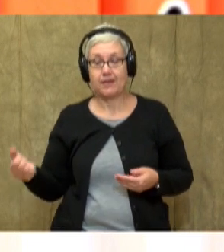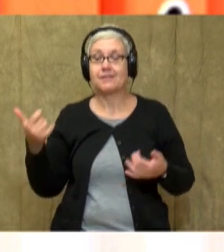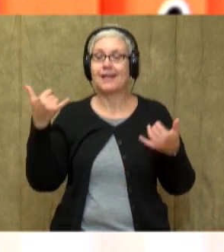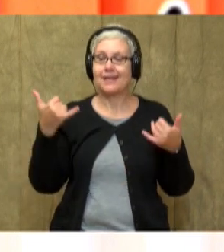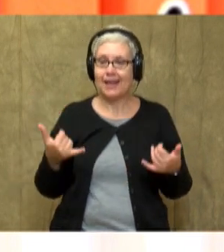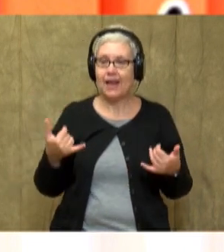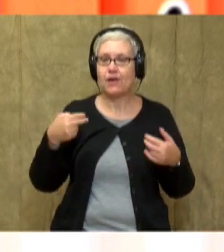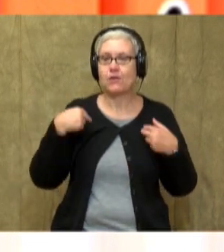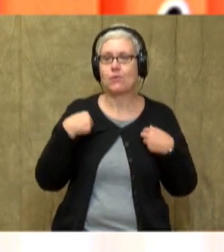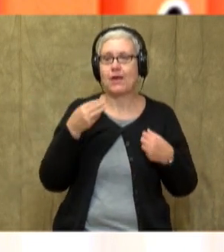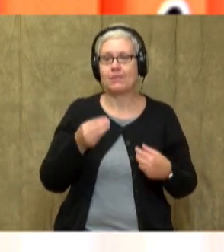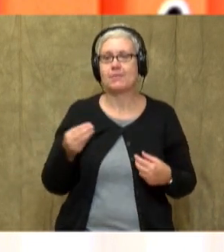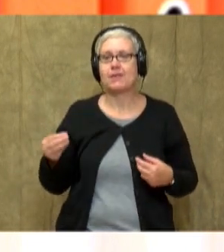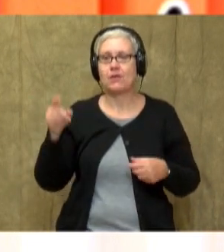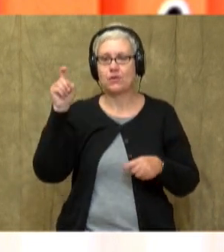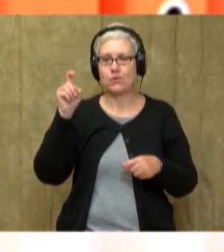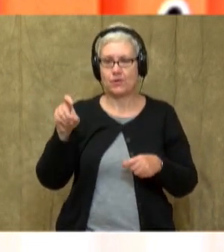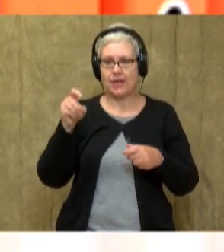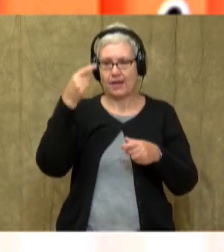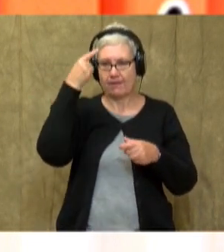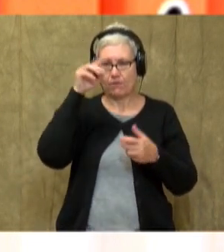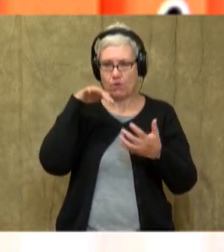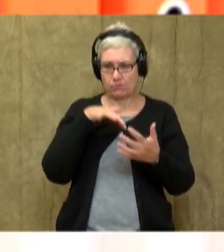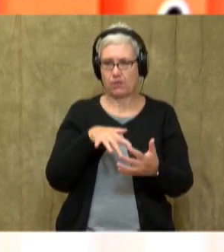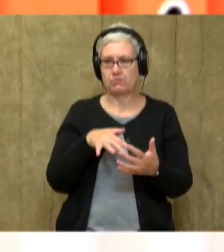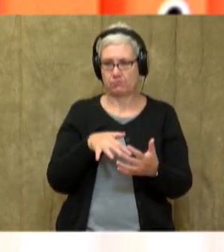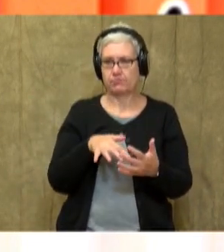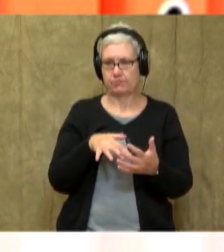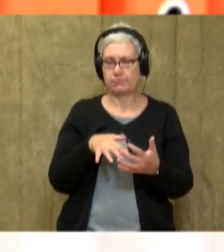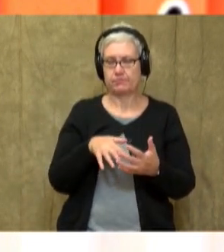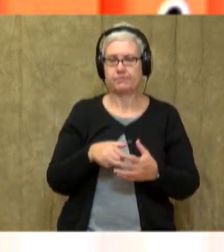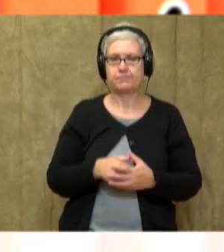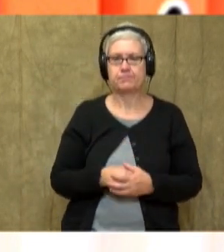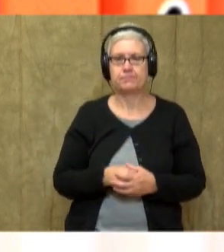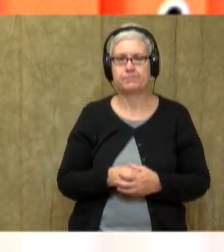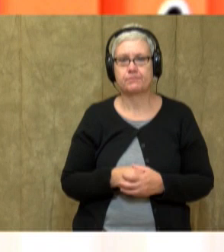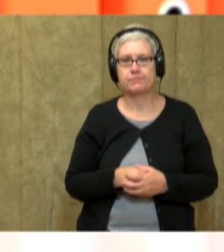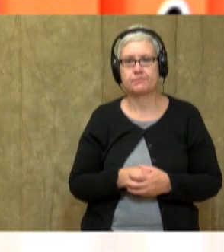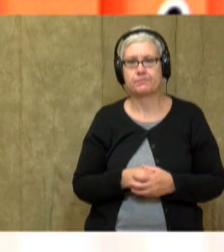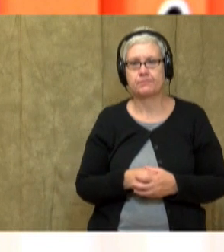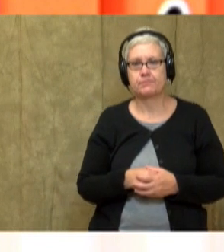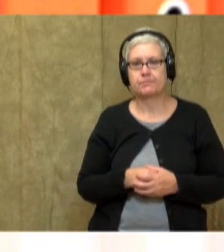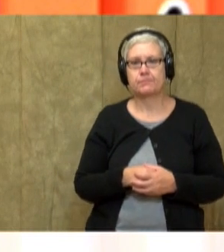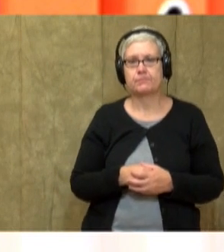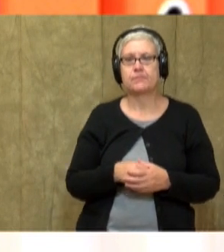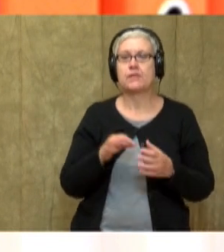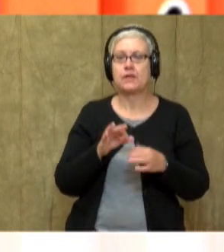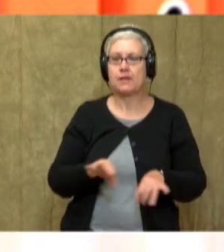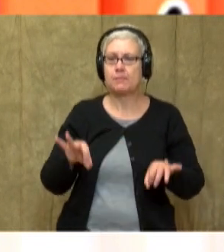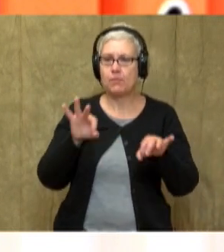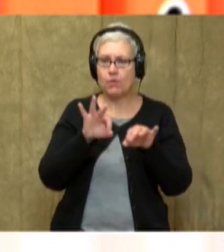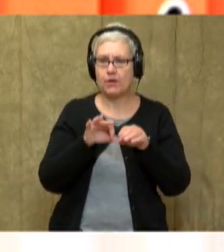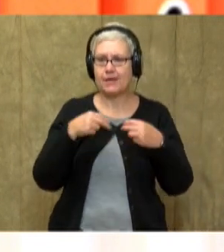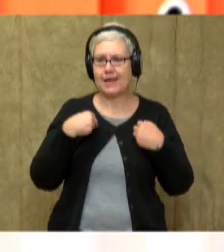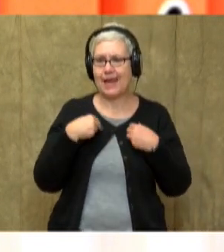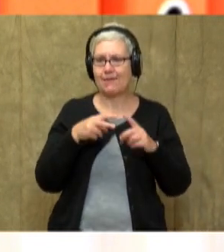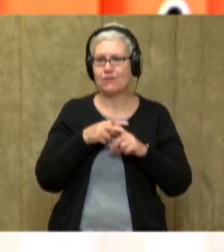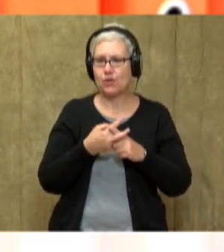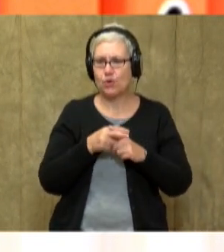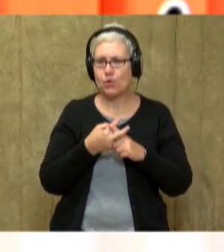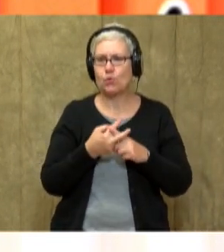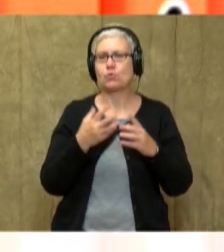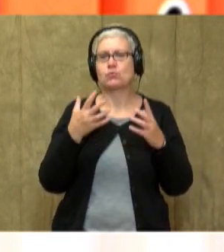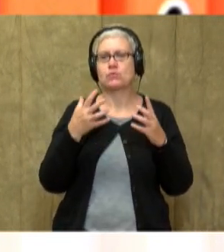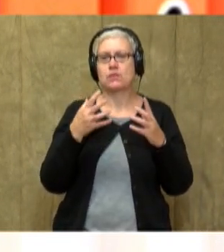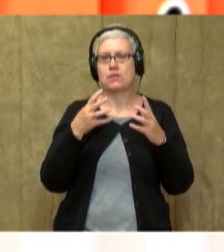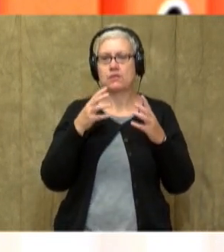in order to help with that organization and to help with your study skills as well. It's important to have the tools that you need in order to be